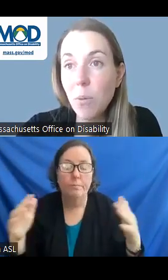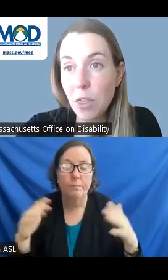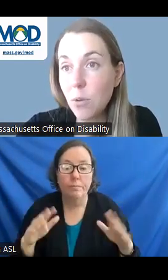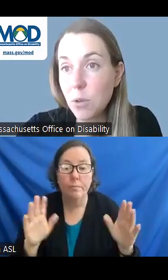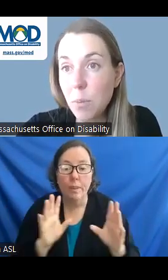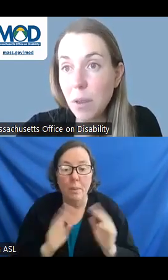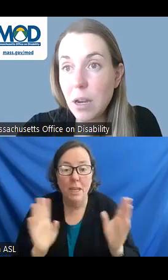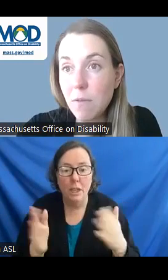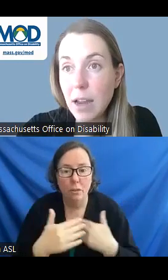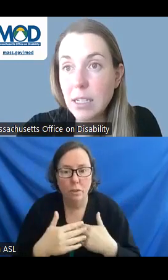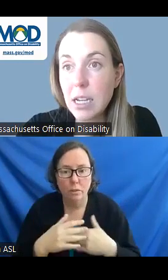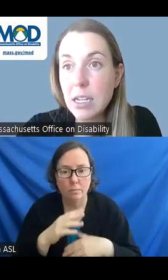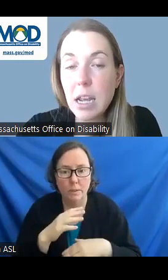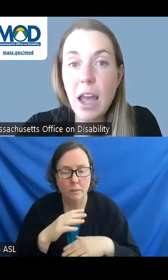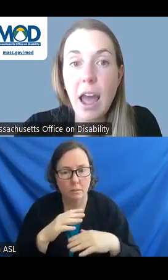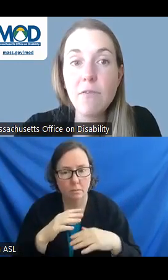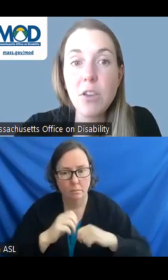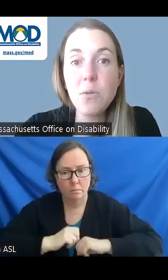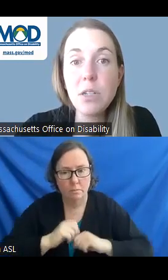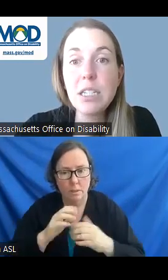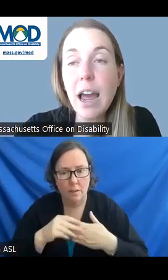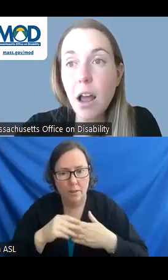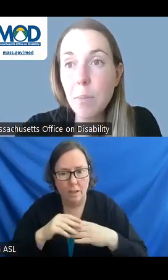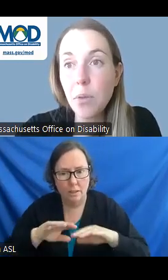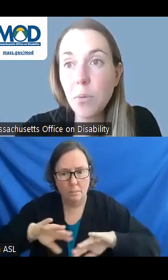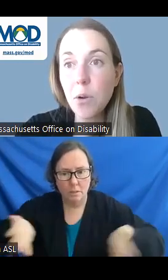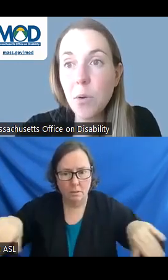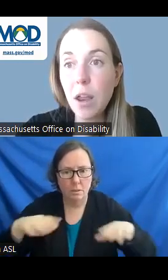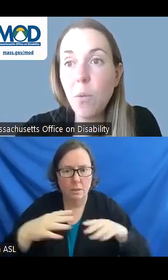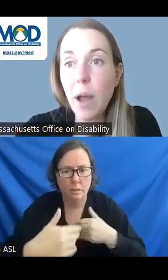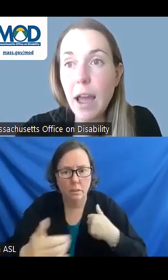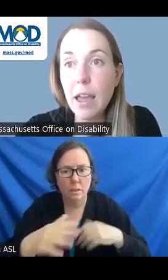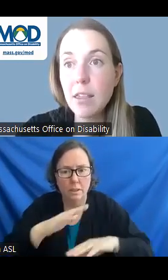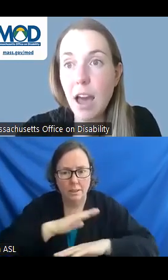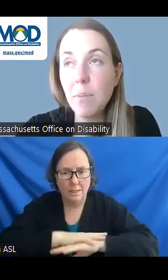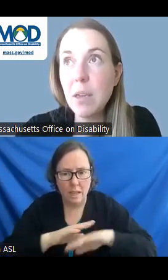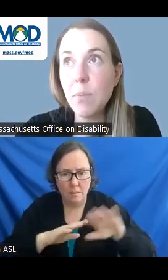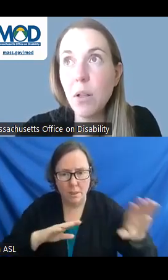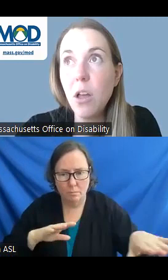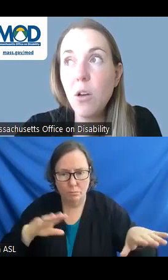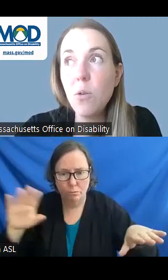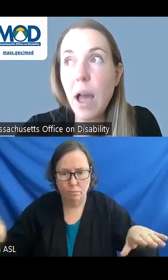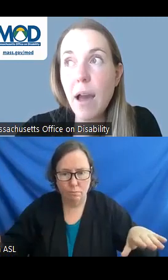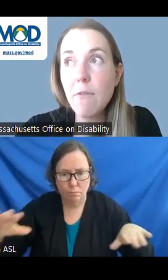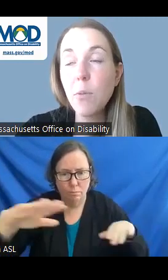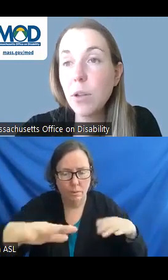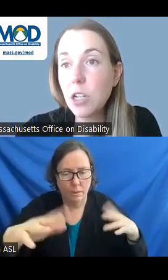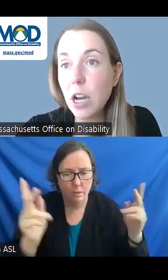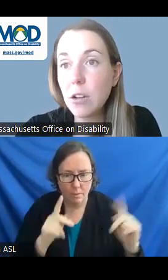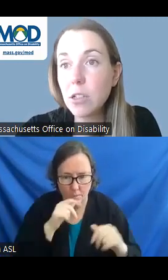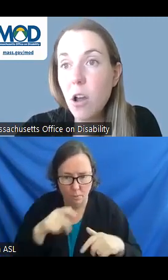navigable with those mobility devices? Have you set up the room in a way that people who